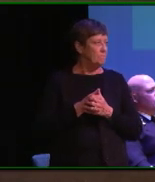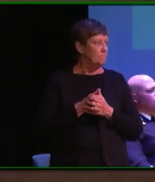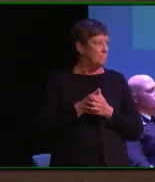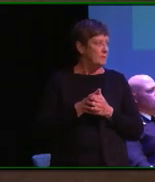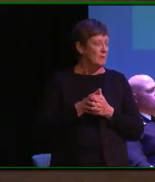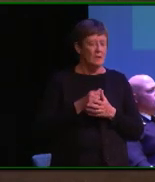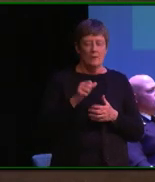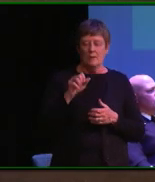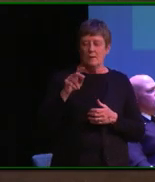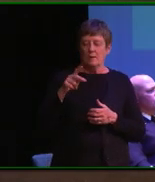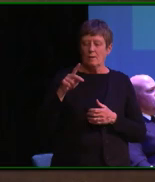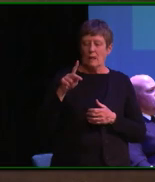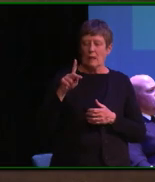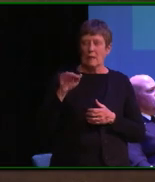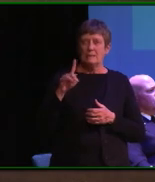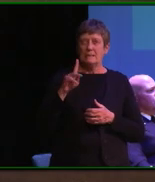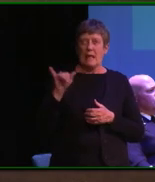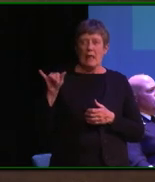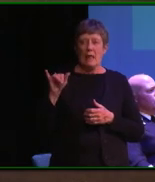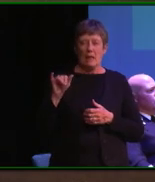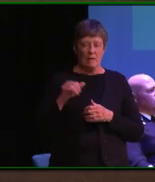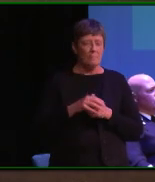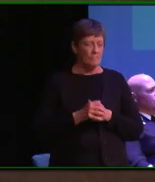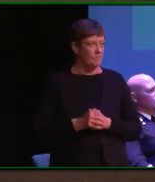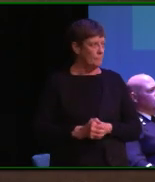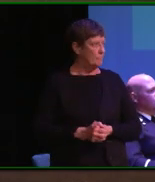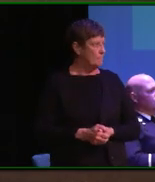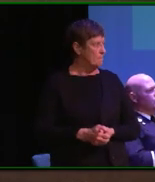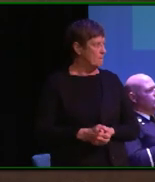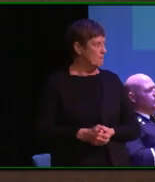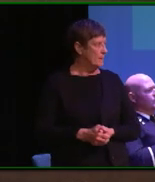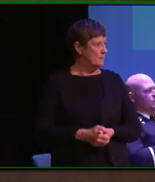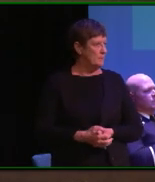Glace Arguer.